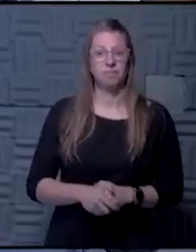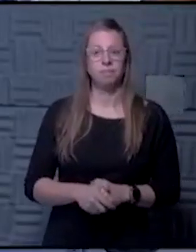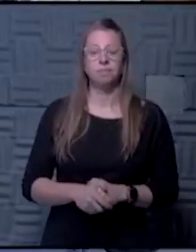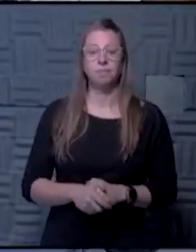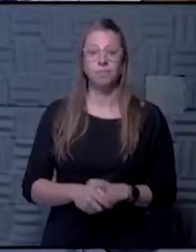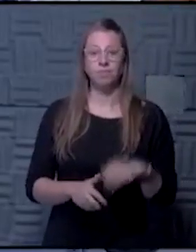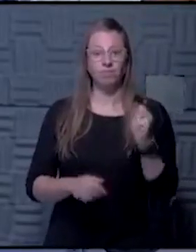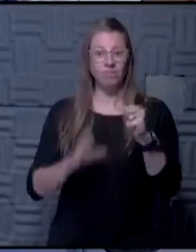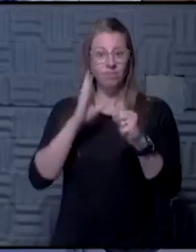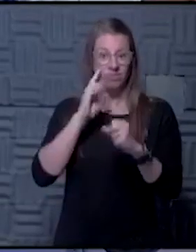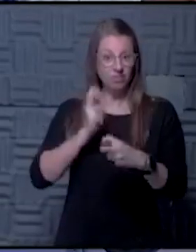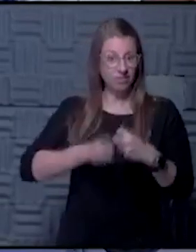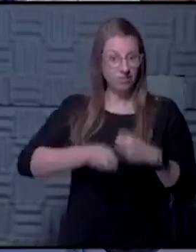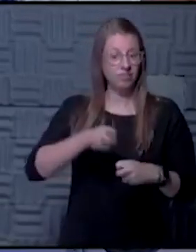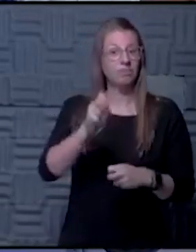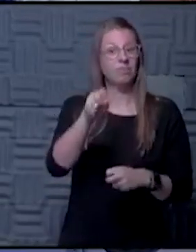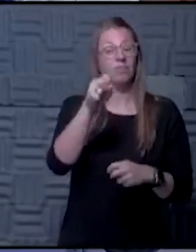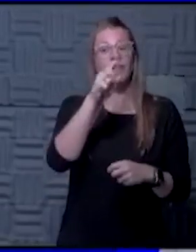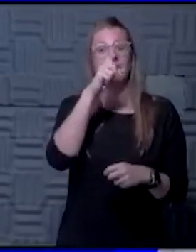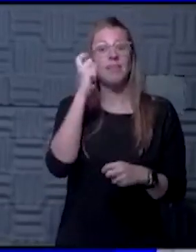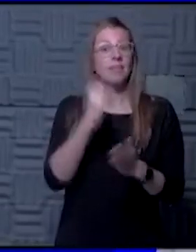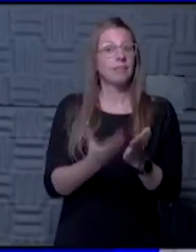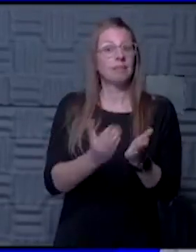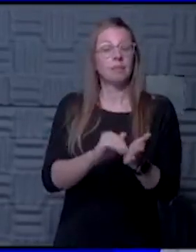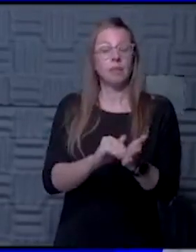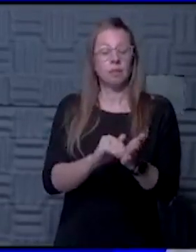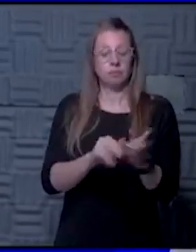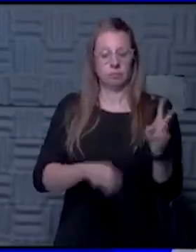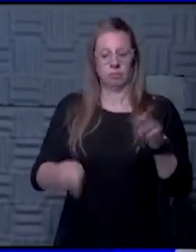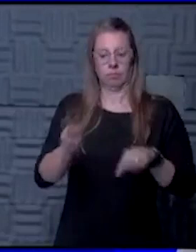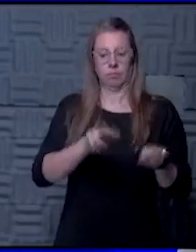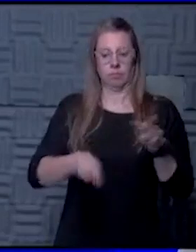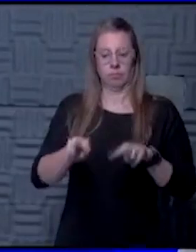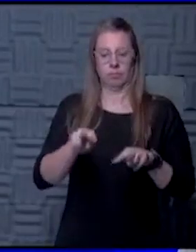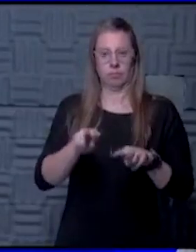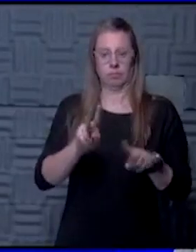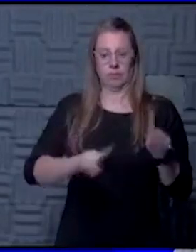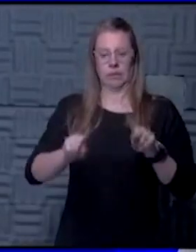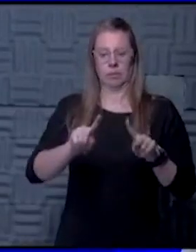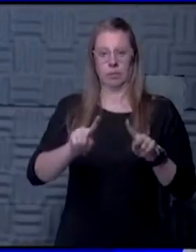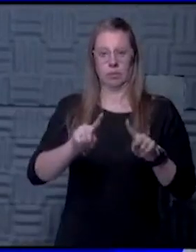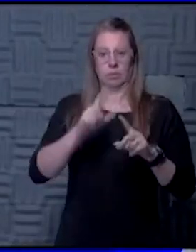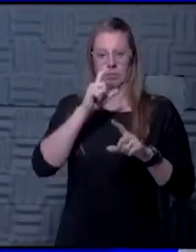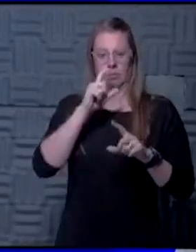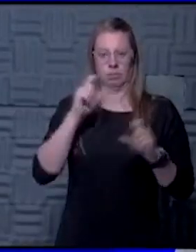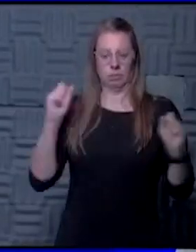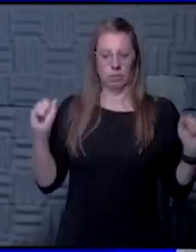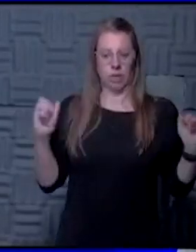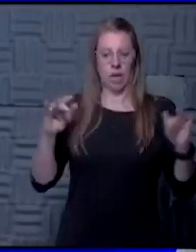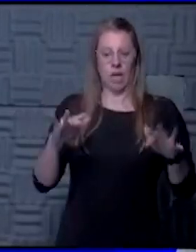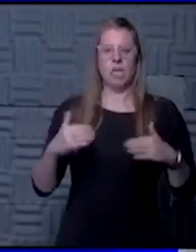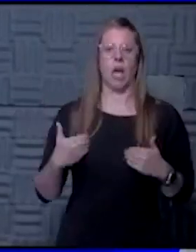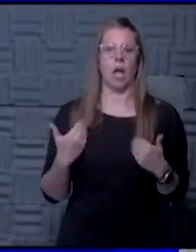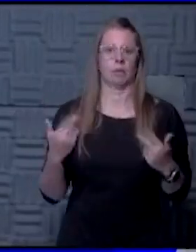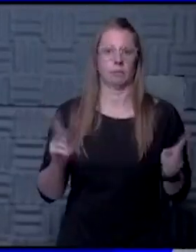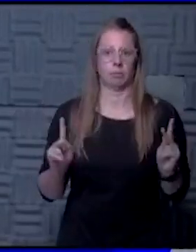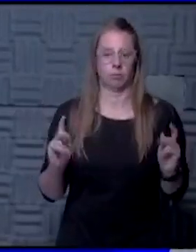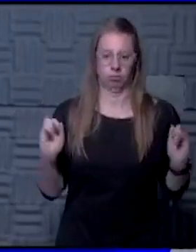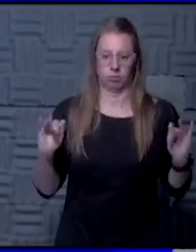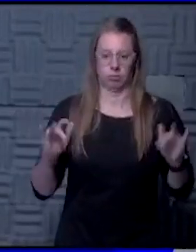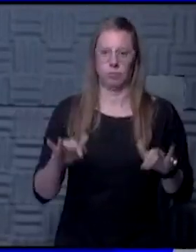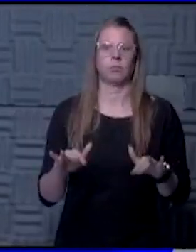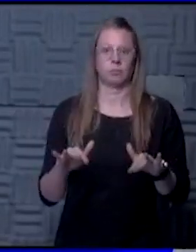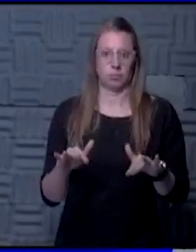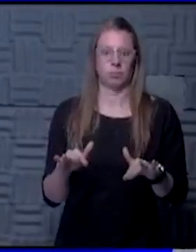it is difficult because, again, look at the demographic of the people that are mass migrating. It's the younger people.